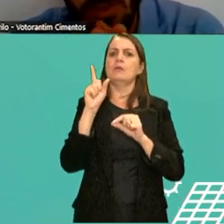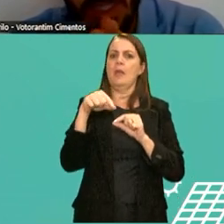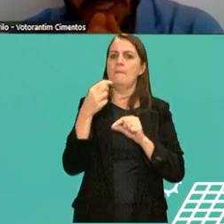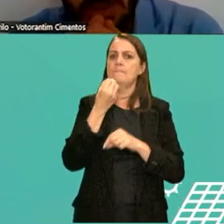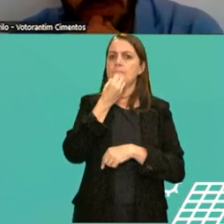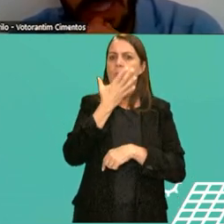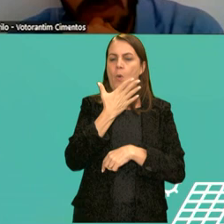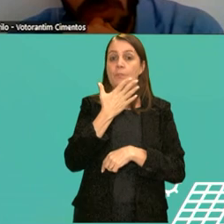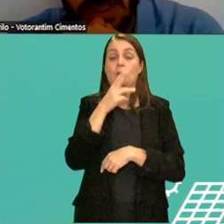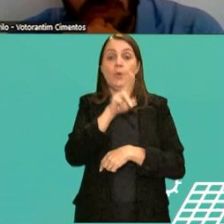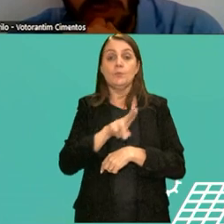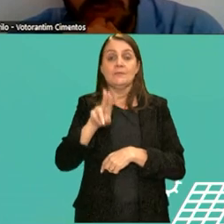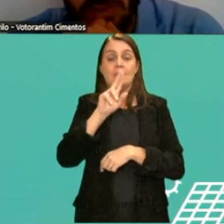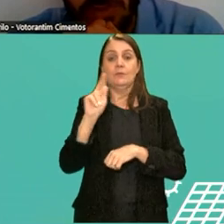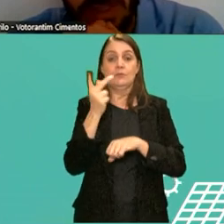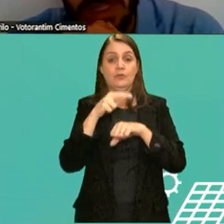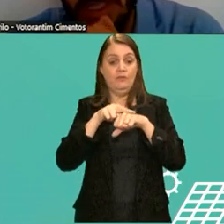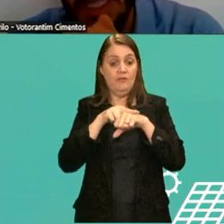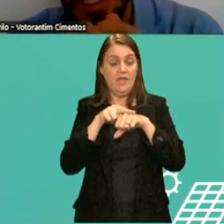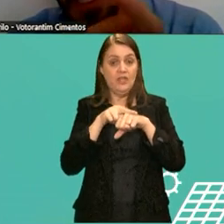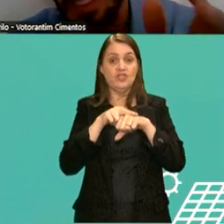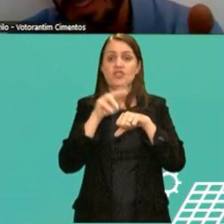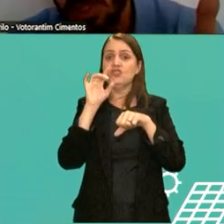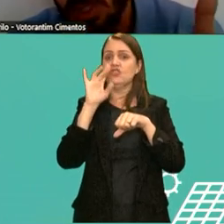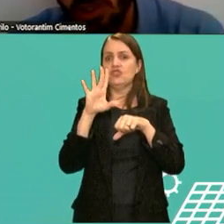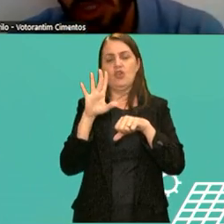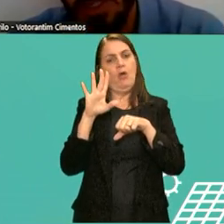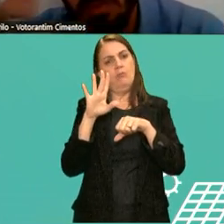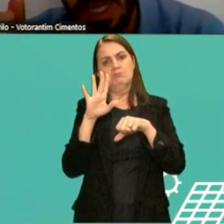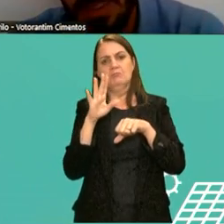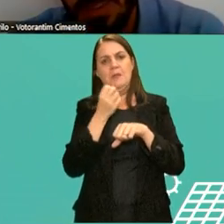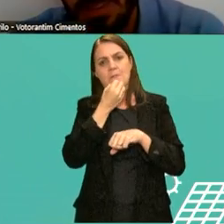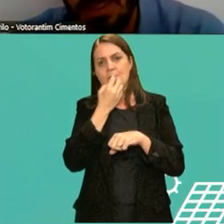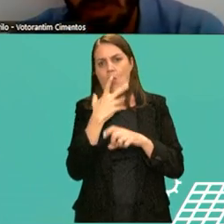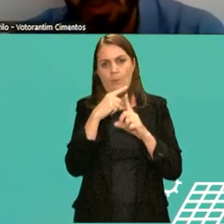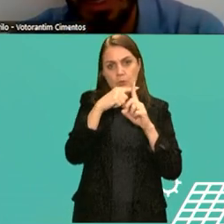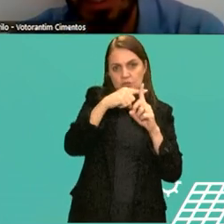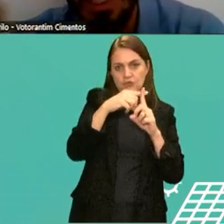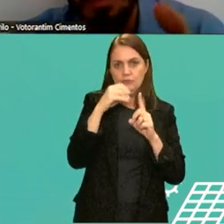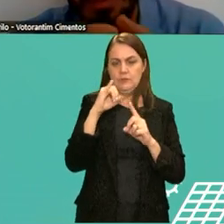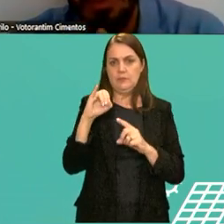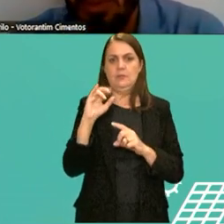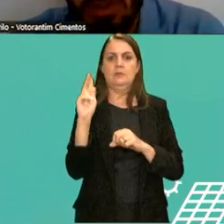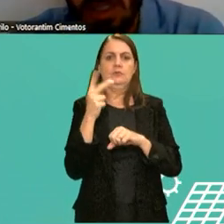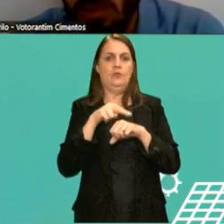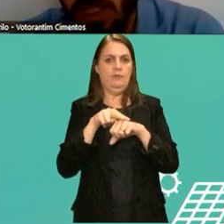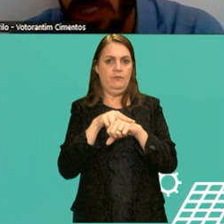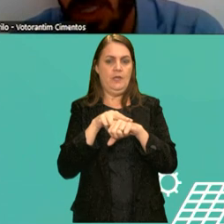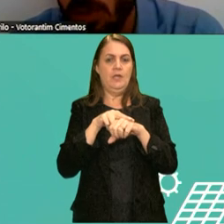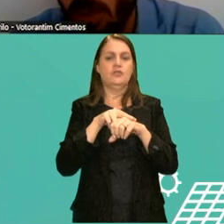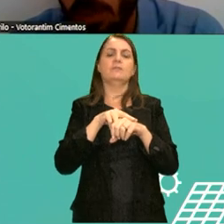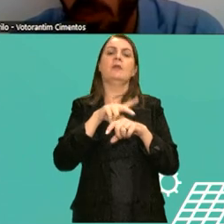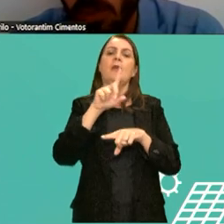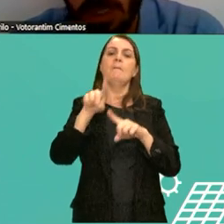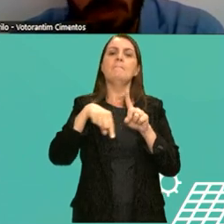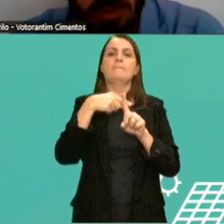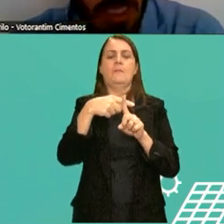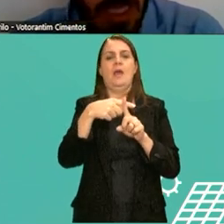make sense only if hydrogen is green. So the hydrogen plus CO2 for